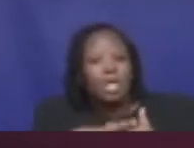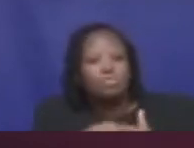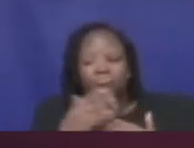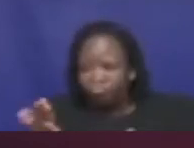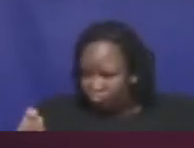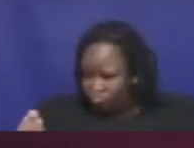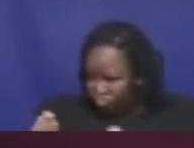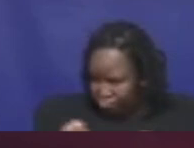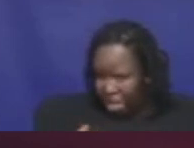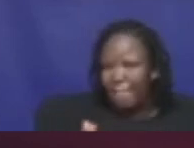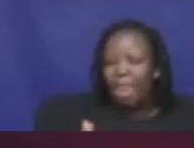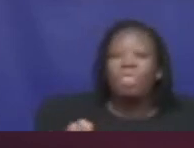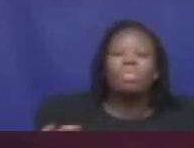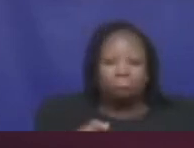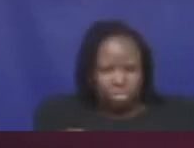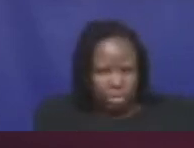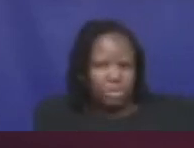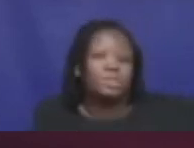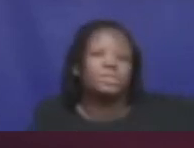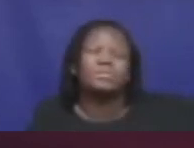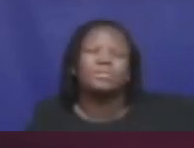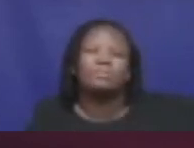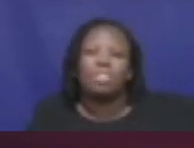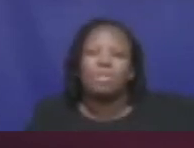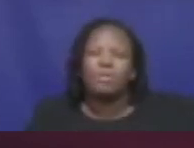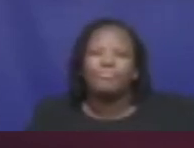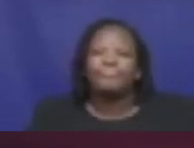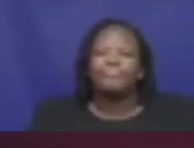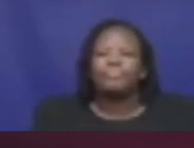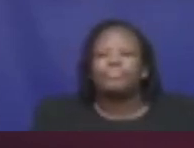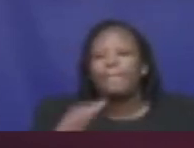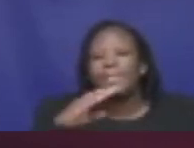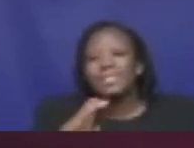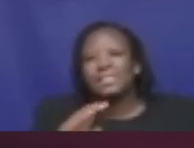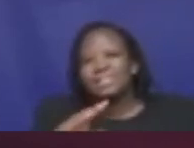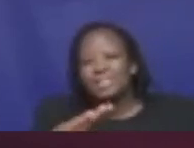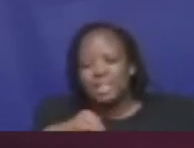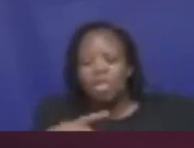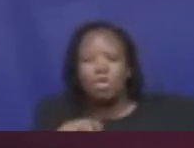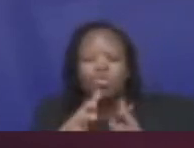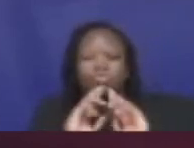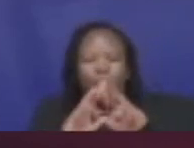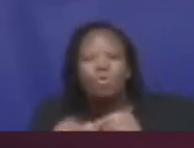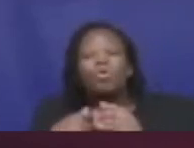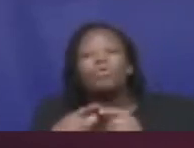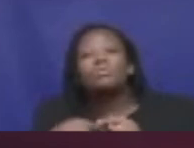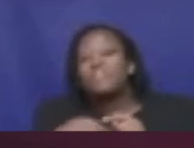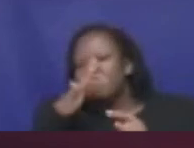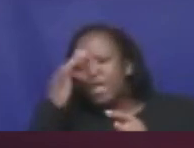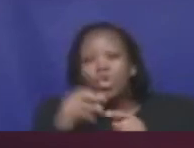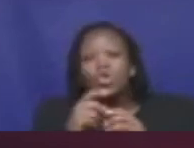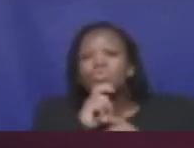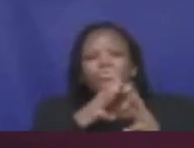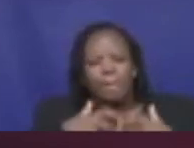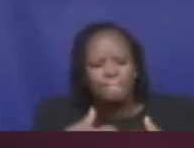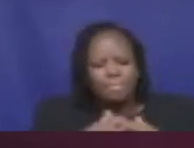money? Yes. The Lebisi report showed widespread fraud, fake users created on the